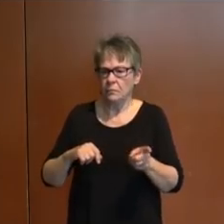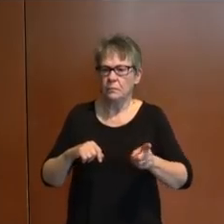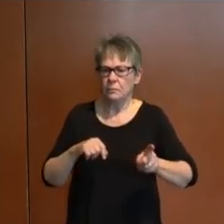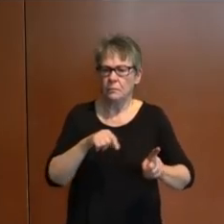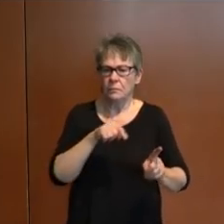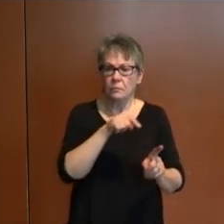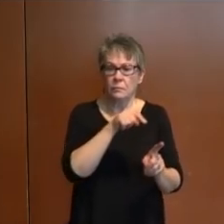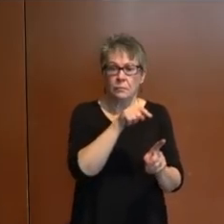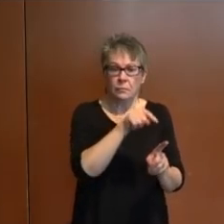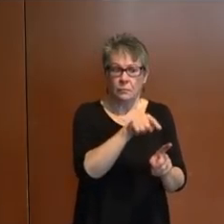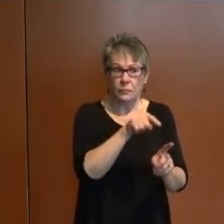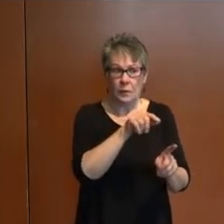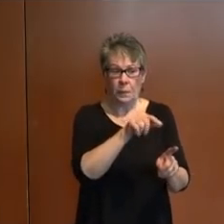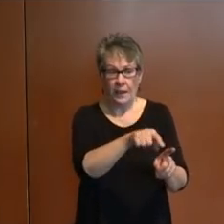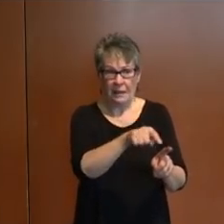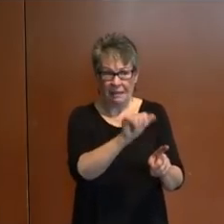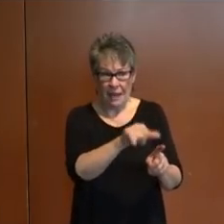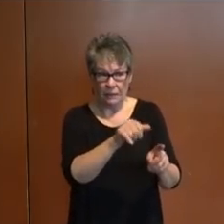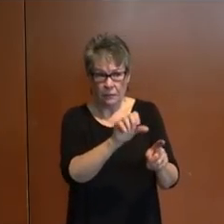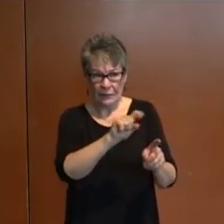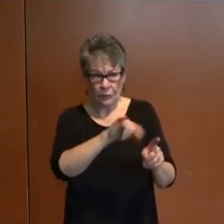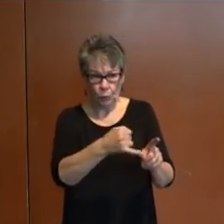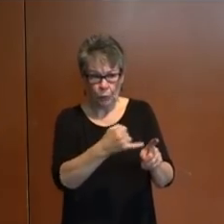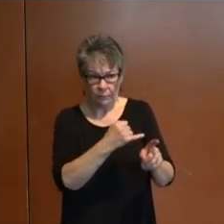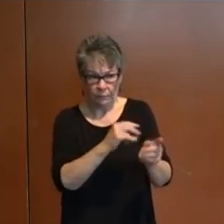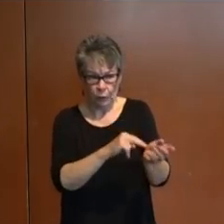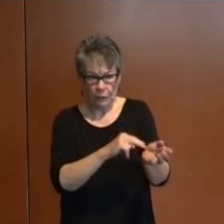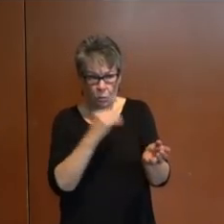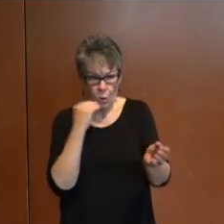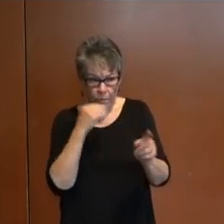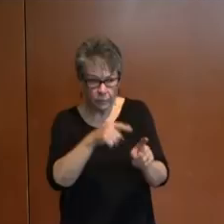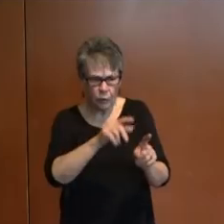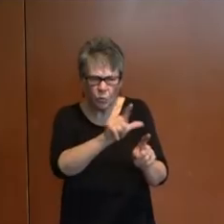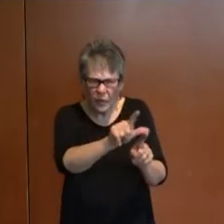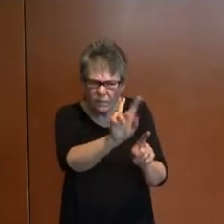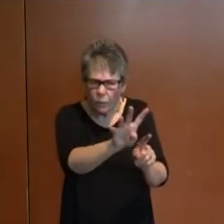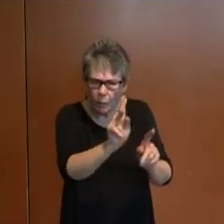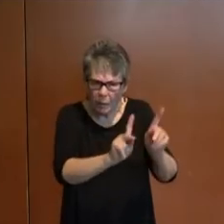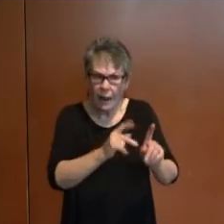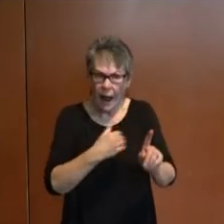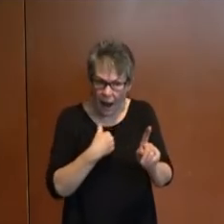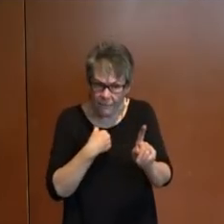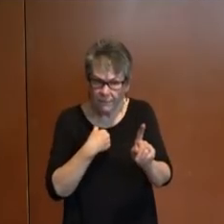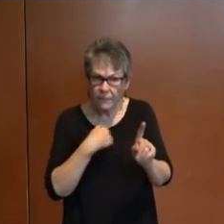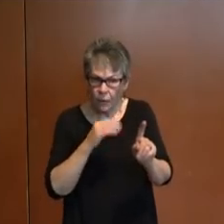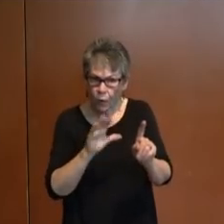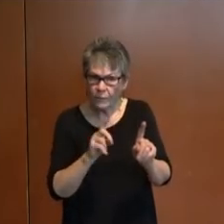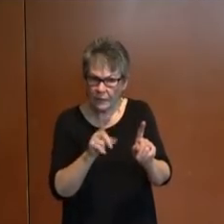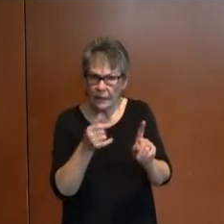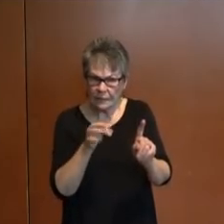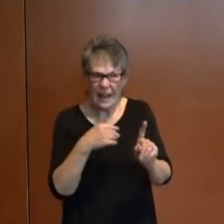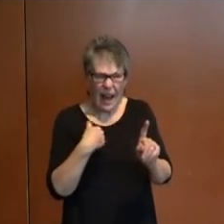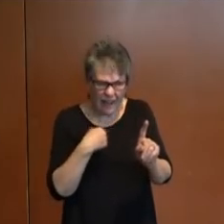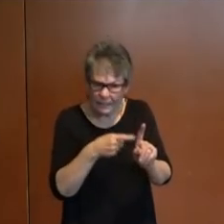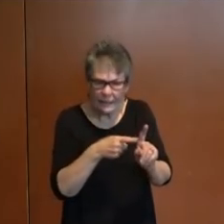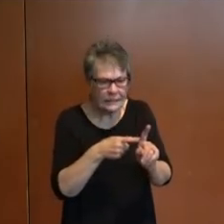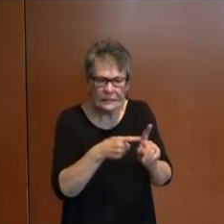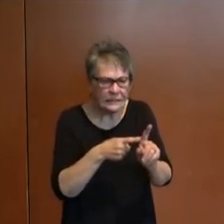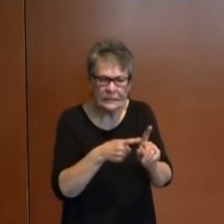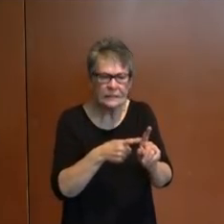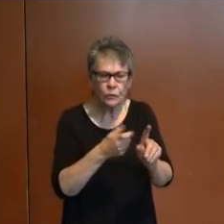that 5 staff members tested positive as well. That is out of a total